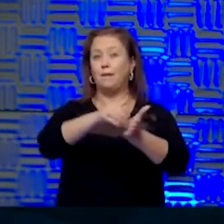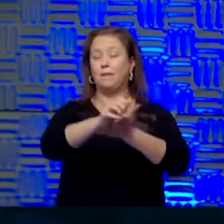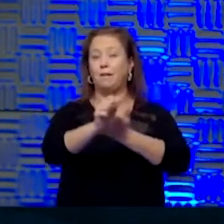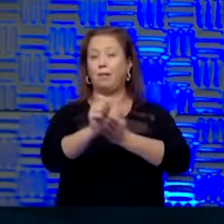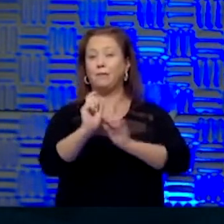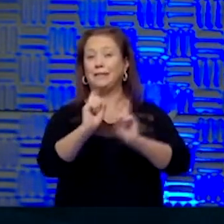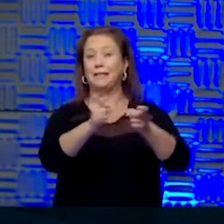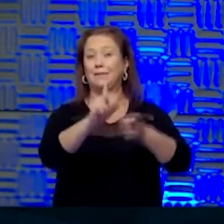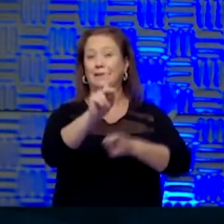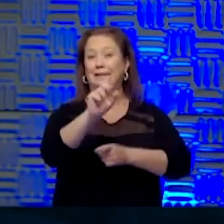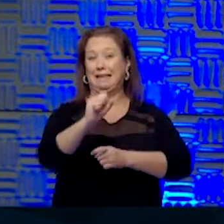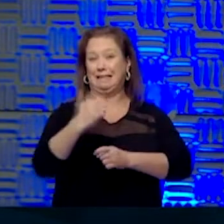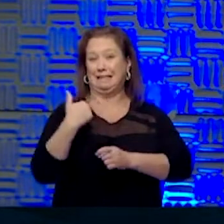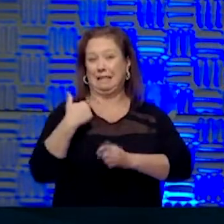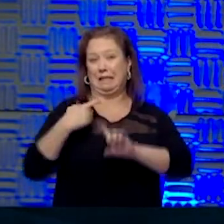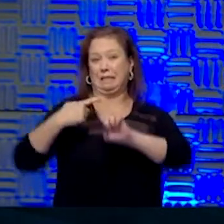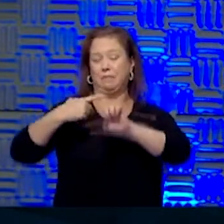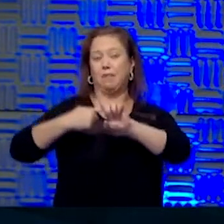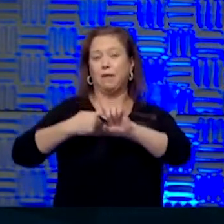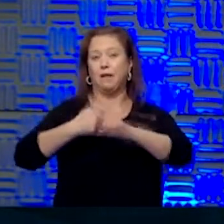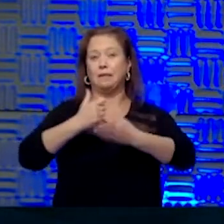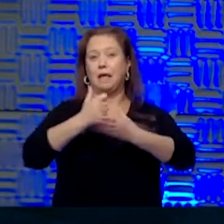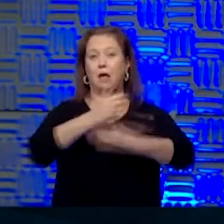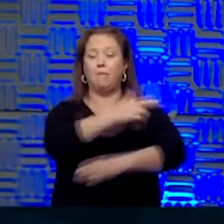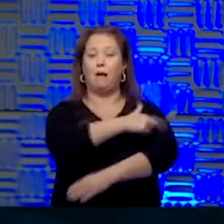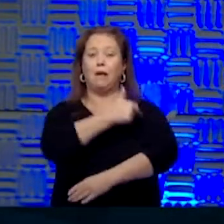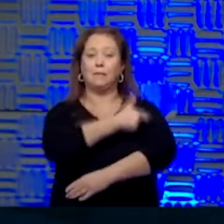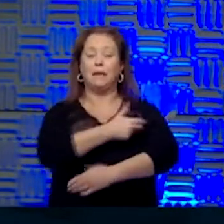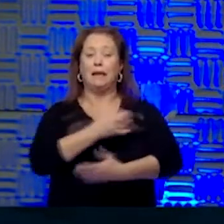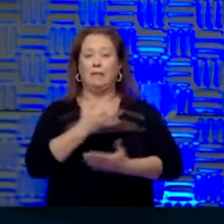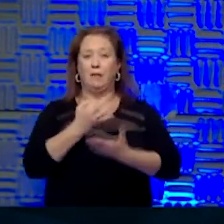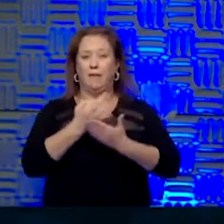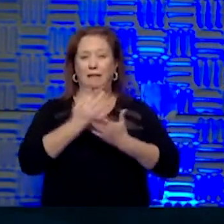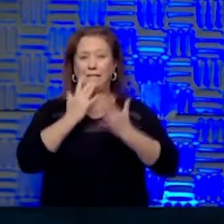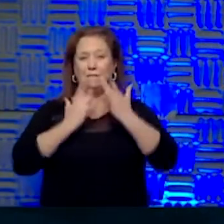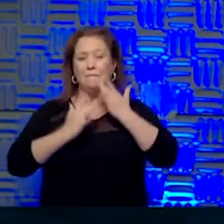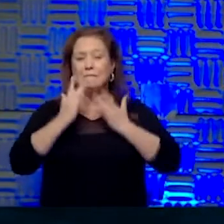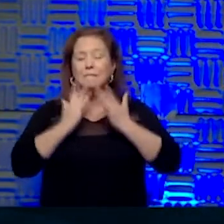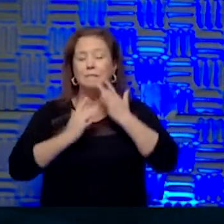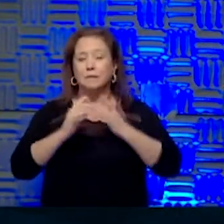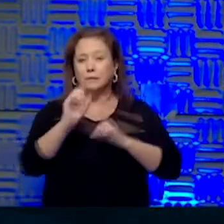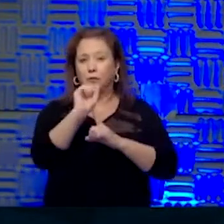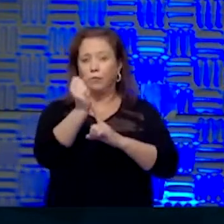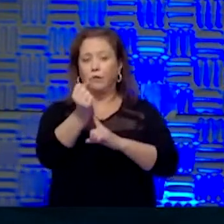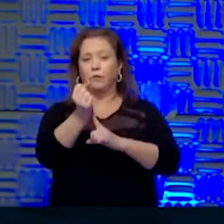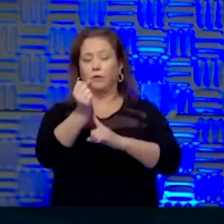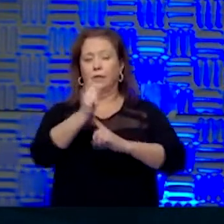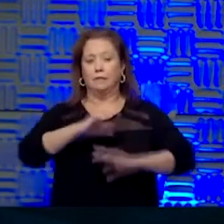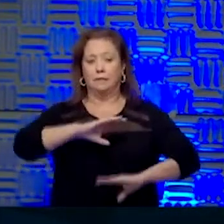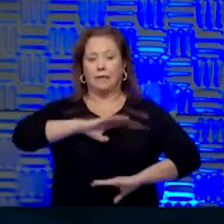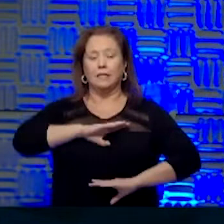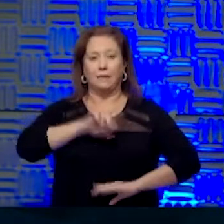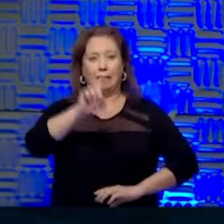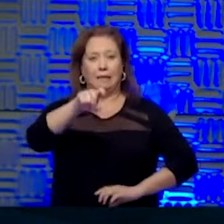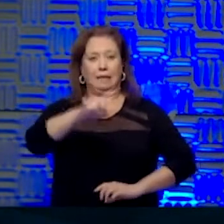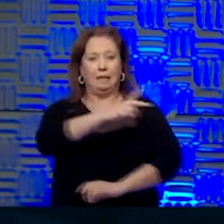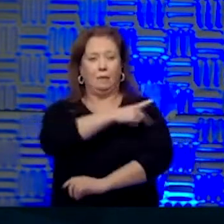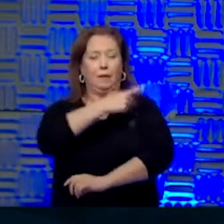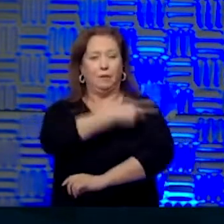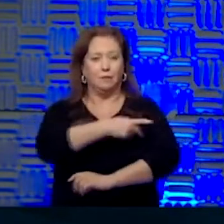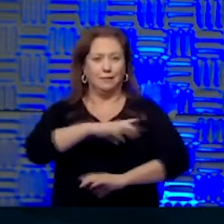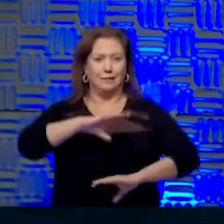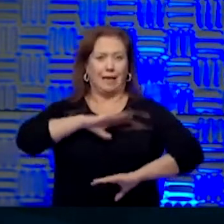just in the last month to help hospitals in their financial circumstances meet the needs of their patients and their